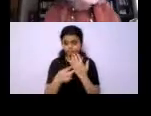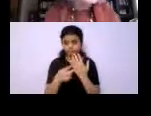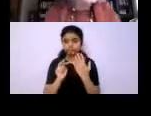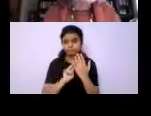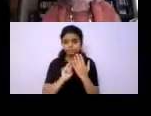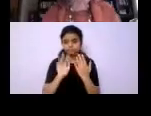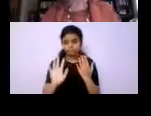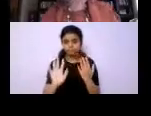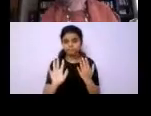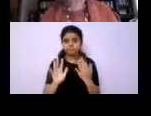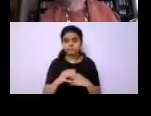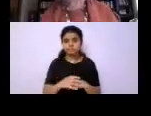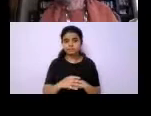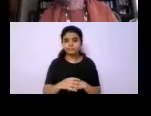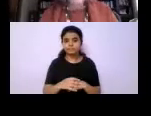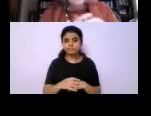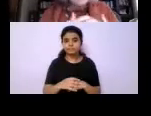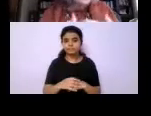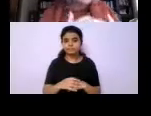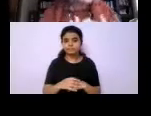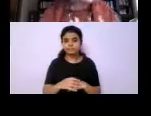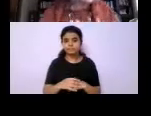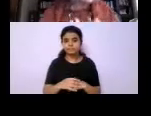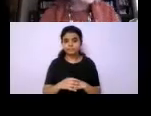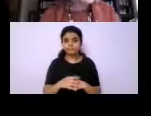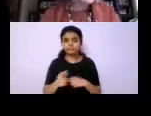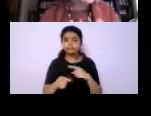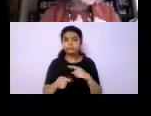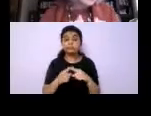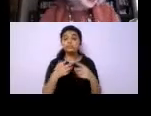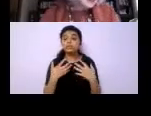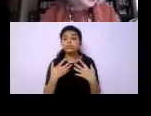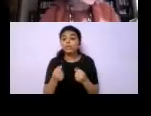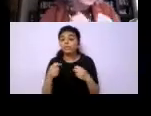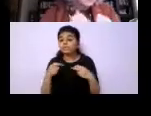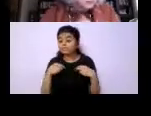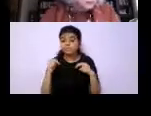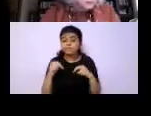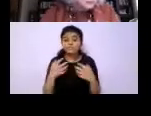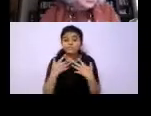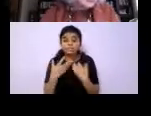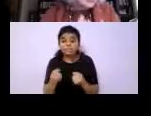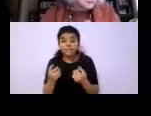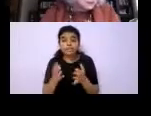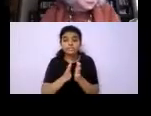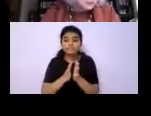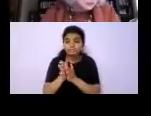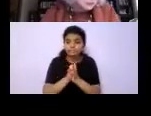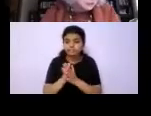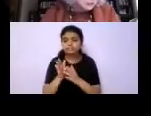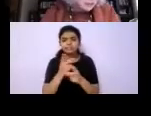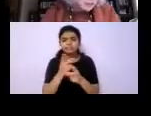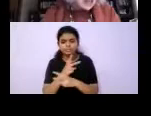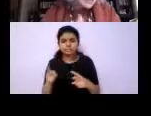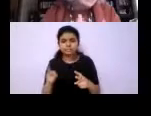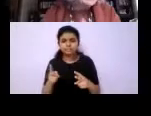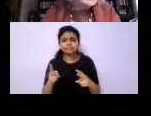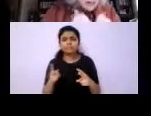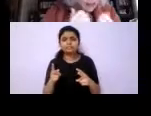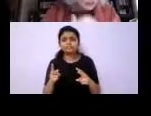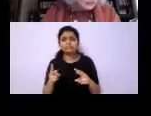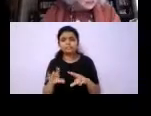a self that attempts to bracket its own needs, desires, prejudices, preconceptions,